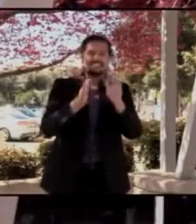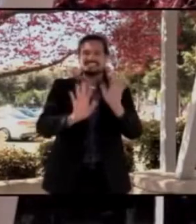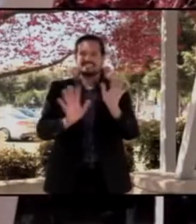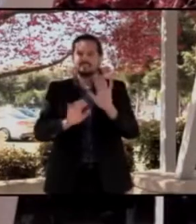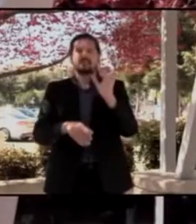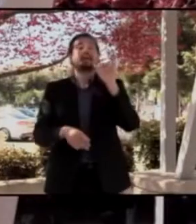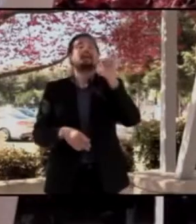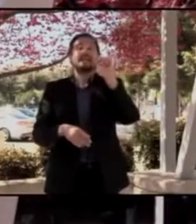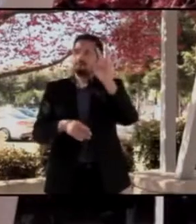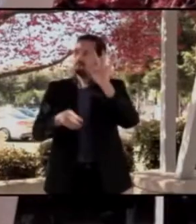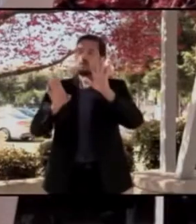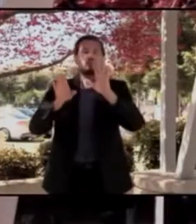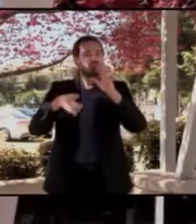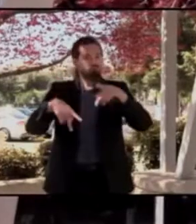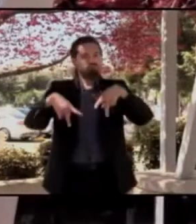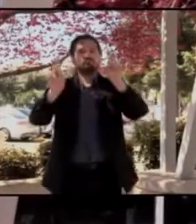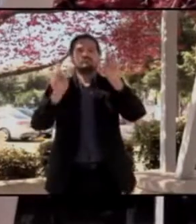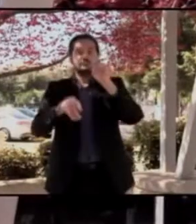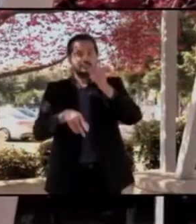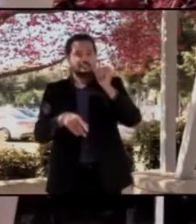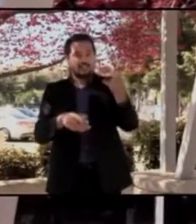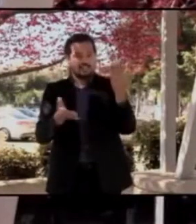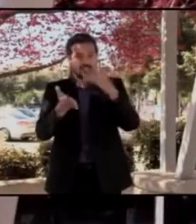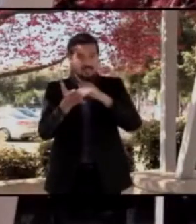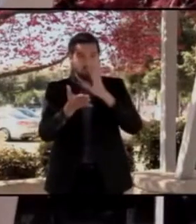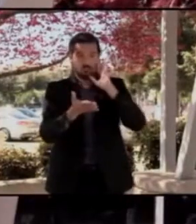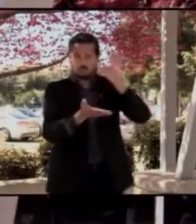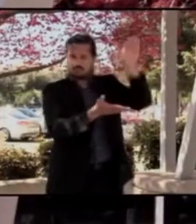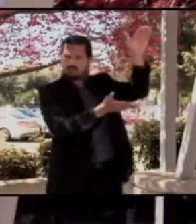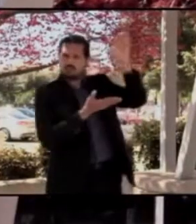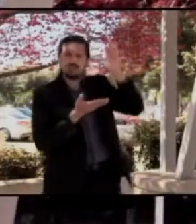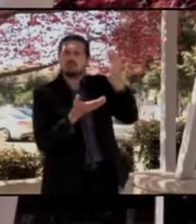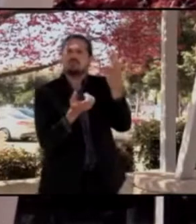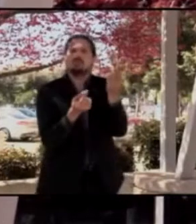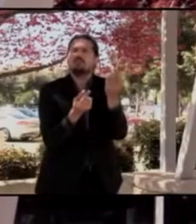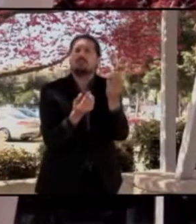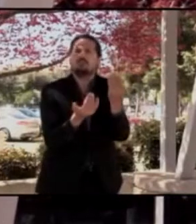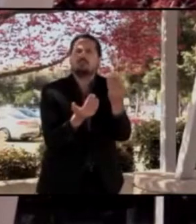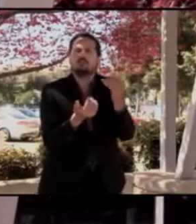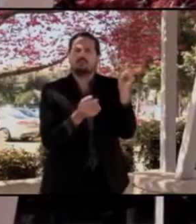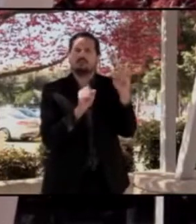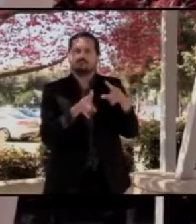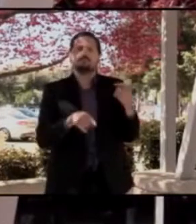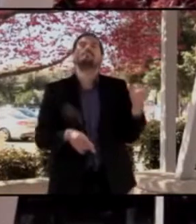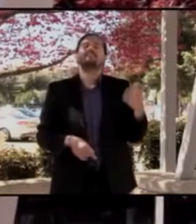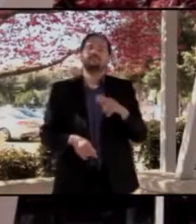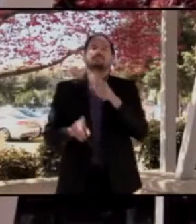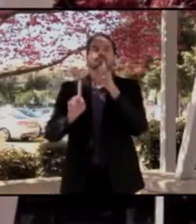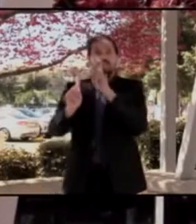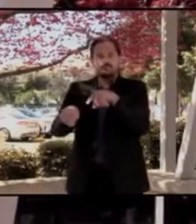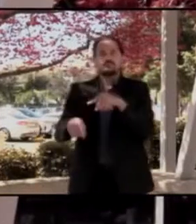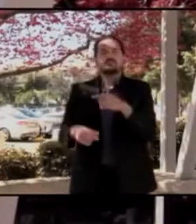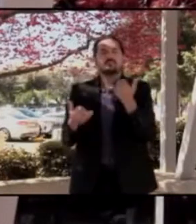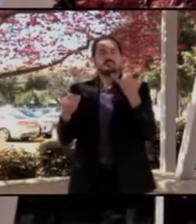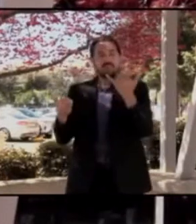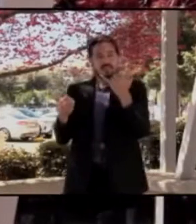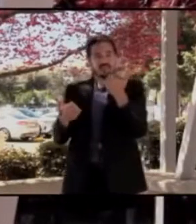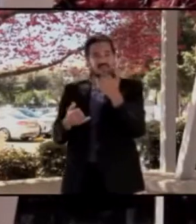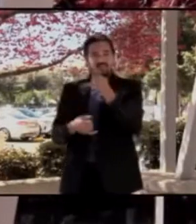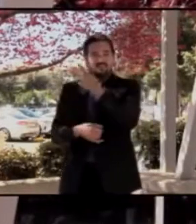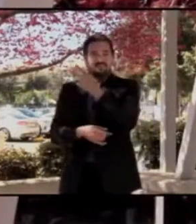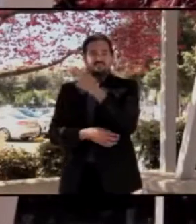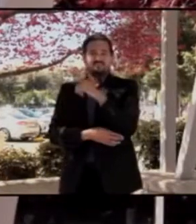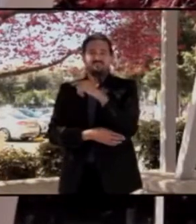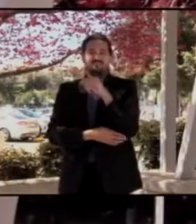reapprove it? The question is around the J&J vaccine. Today, ACIP is meeting. I think they're in